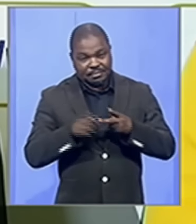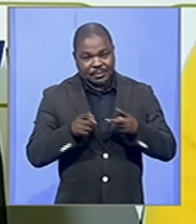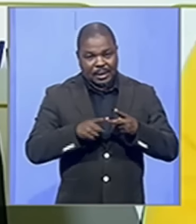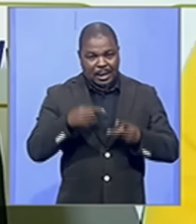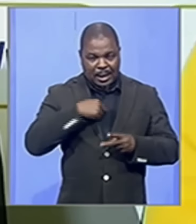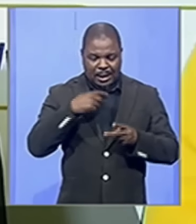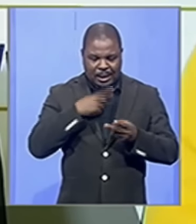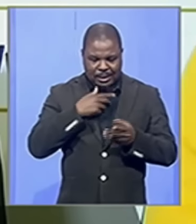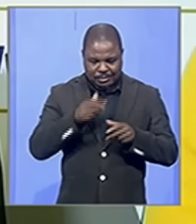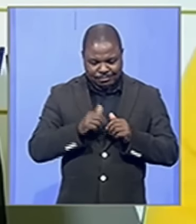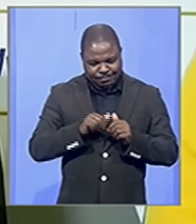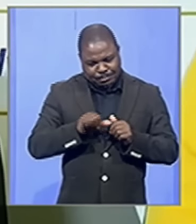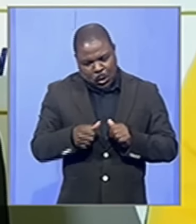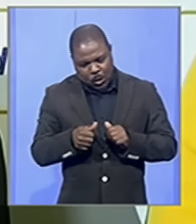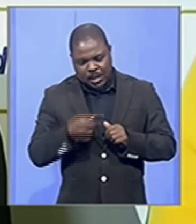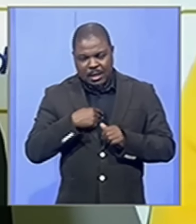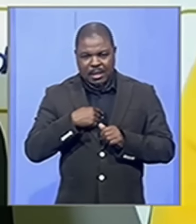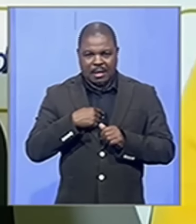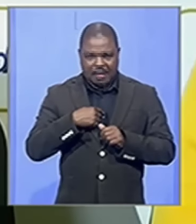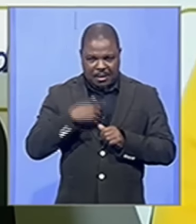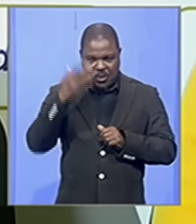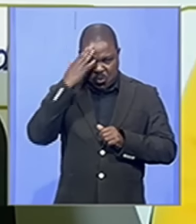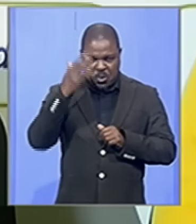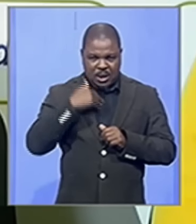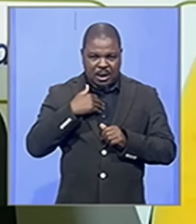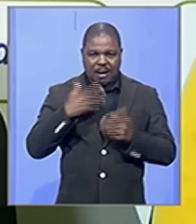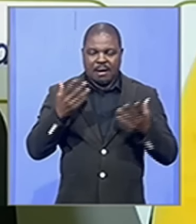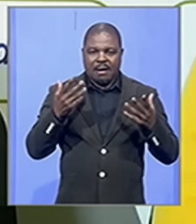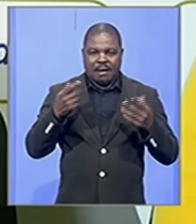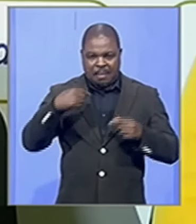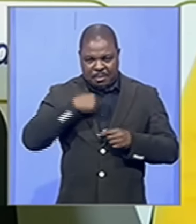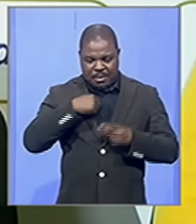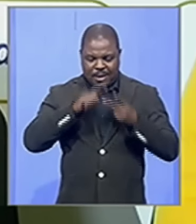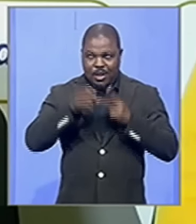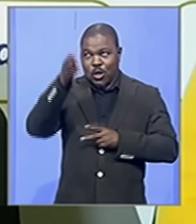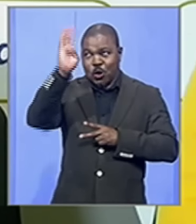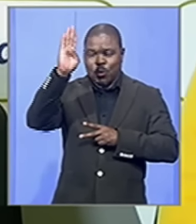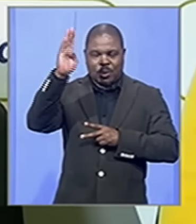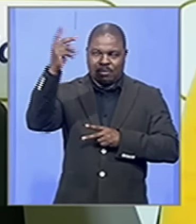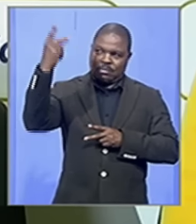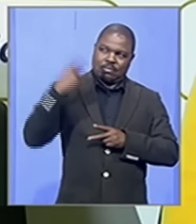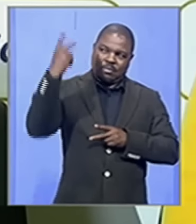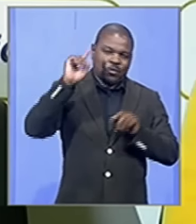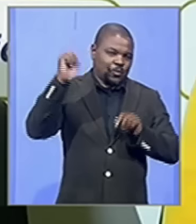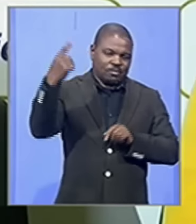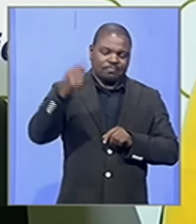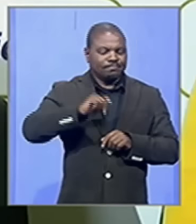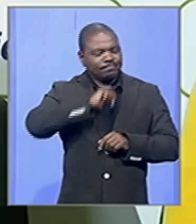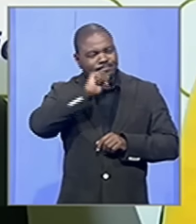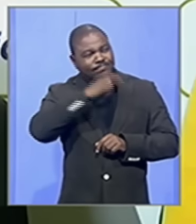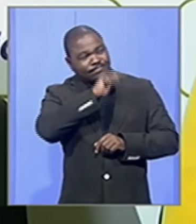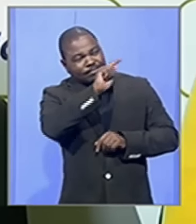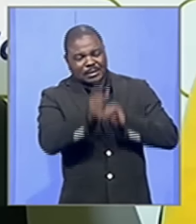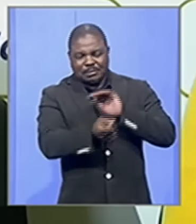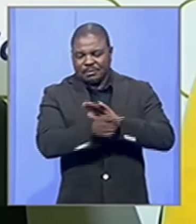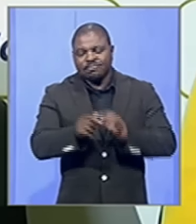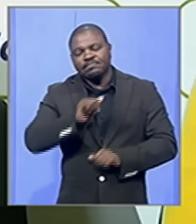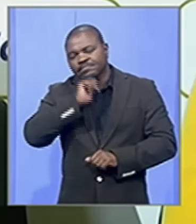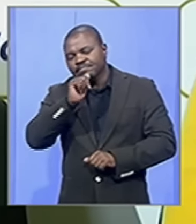into that block, I was like, you know what, I'm muting everything now, it's me and my God. Whatever is going on, I don't care. If